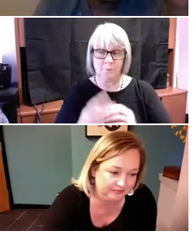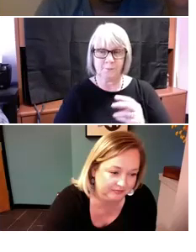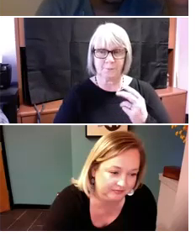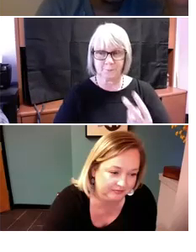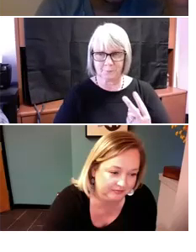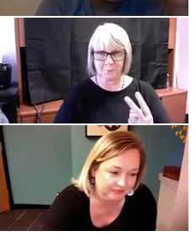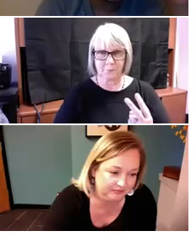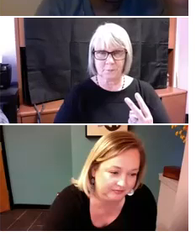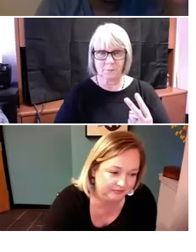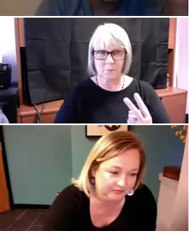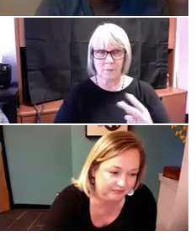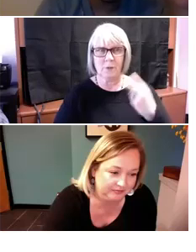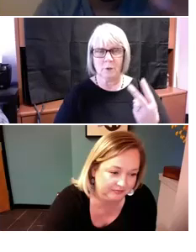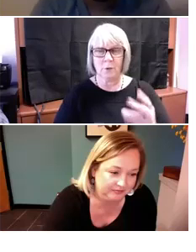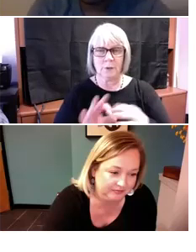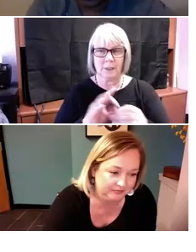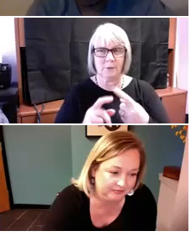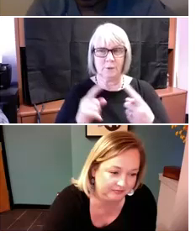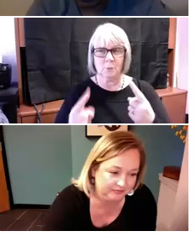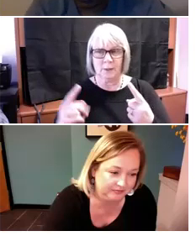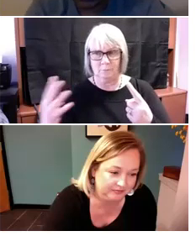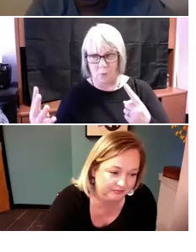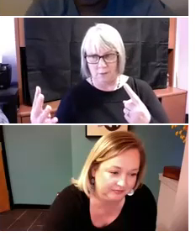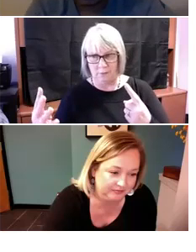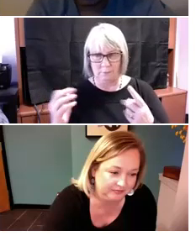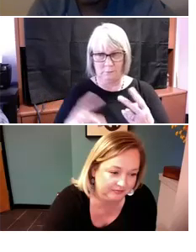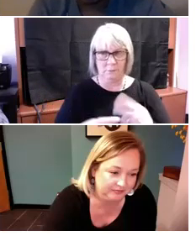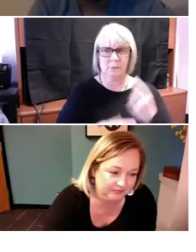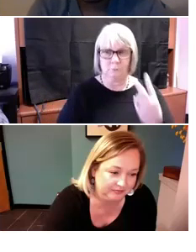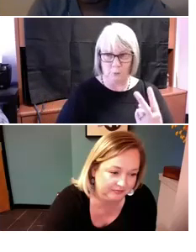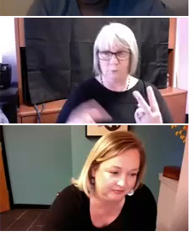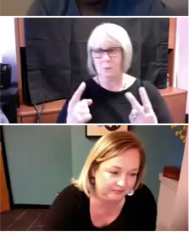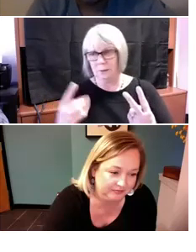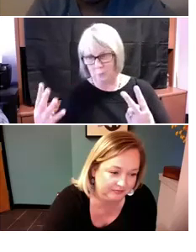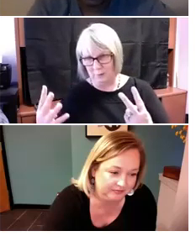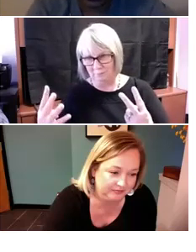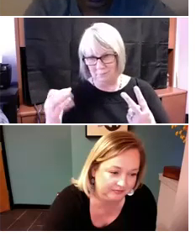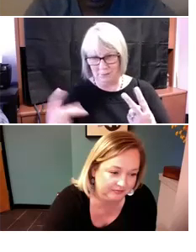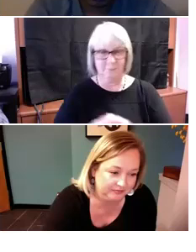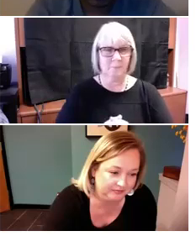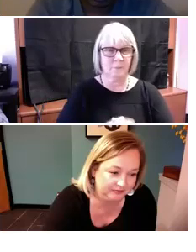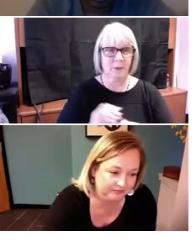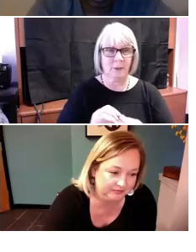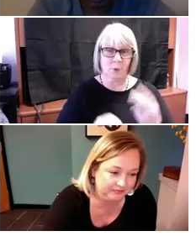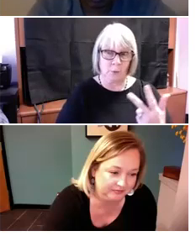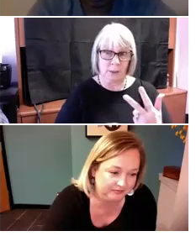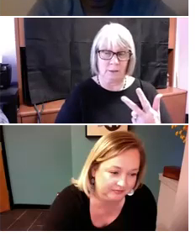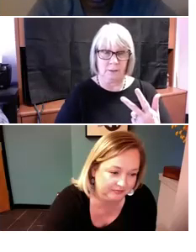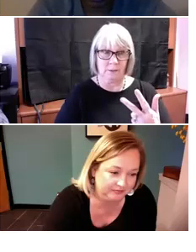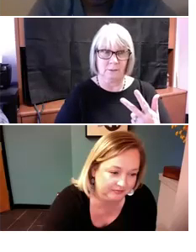Now, node number 2 is connected to 1 and 4. Right? We have 1 and 4. Node number 3.